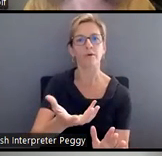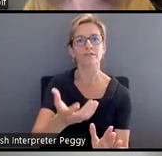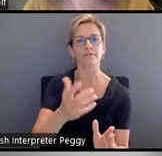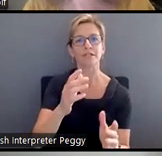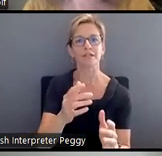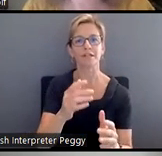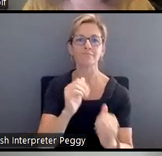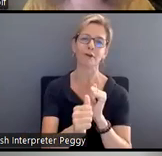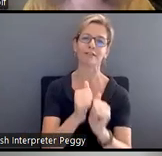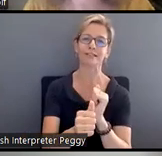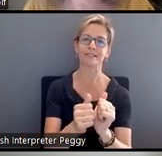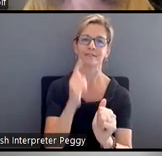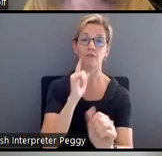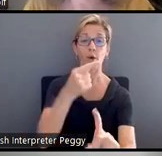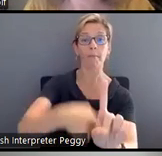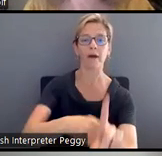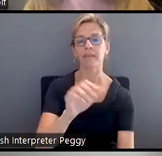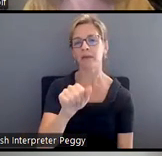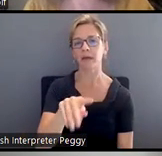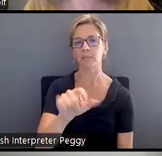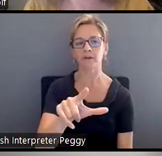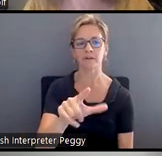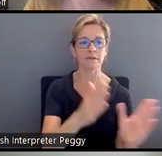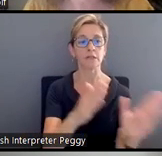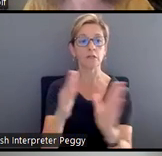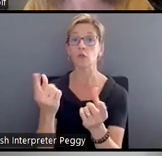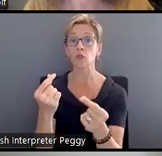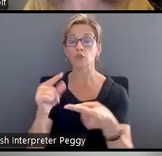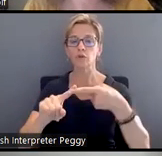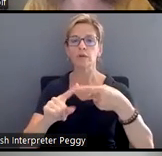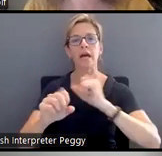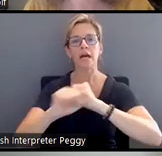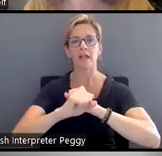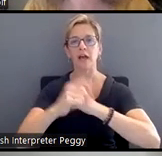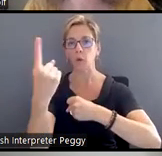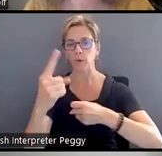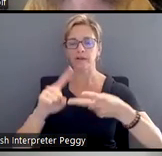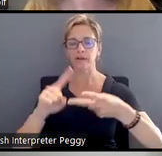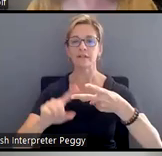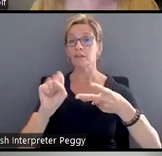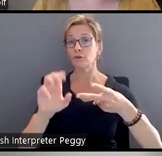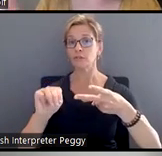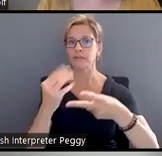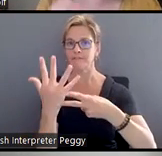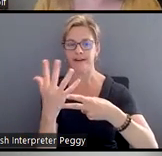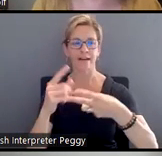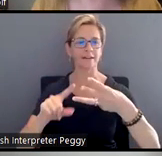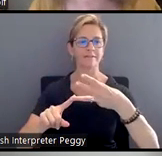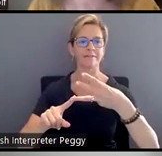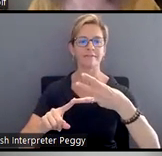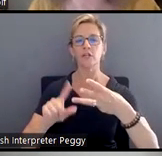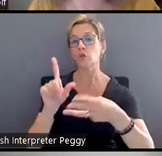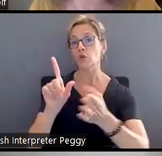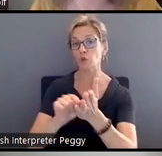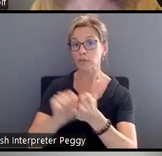at, okay, what are we going to do for that? Well, it looks like we're going to have 1 flyer, 5 social media posts, a newspaper article. These are the results that would have come